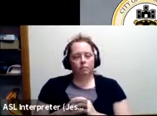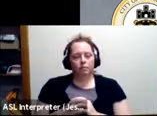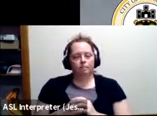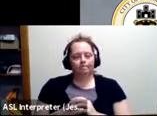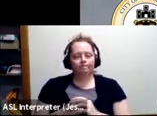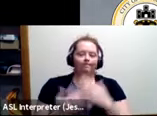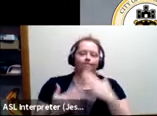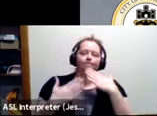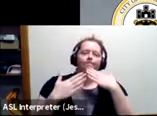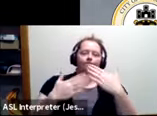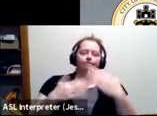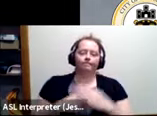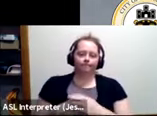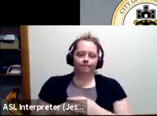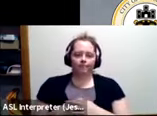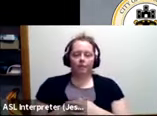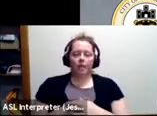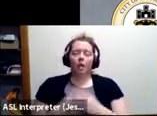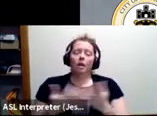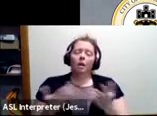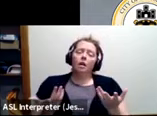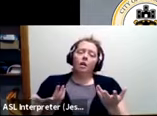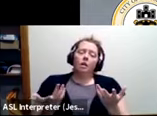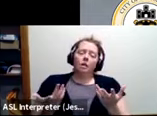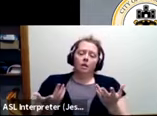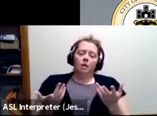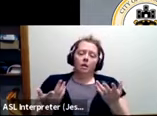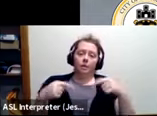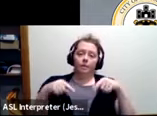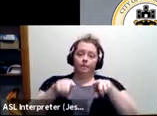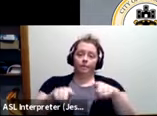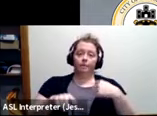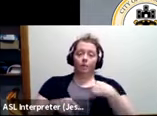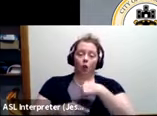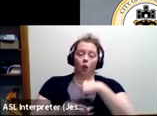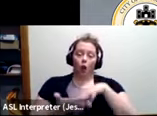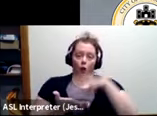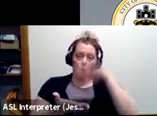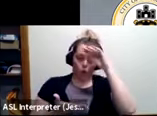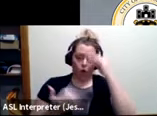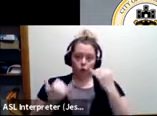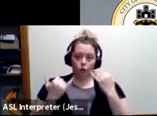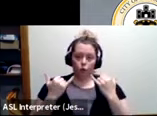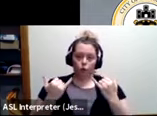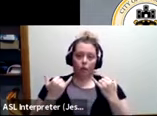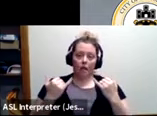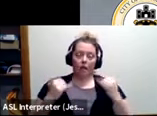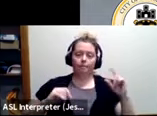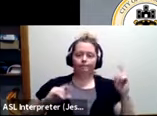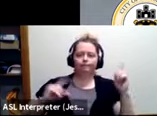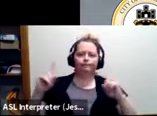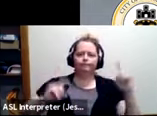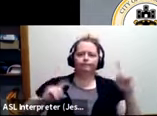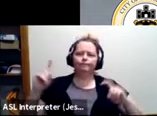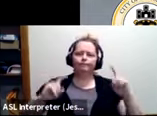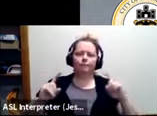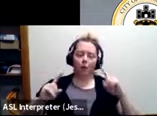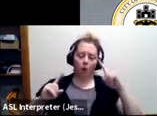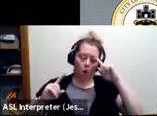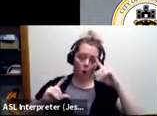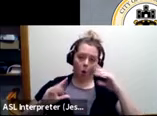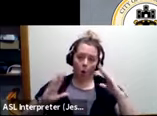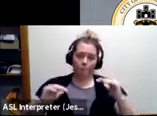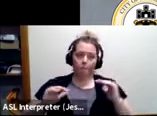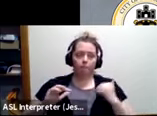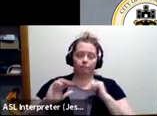Thank you. As we learn today and ask questions and hopefully challenge each other, I really hope